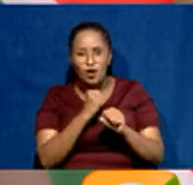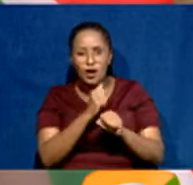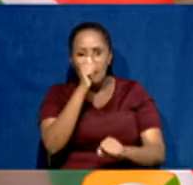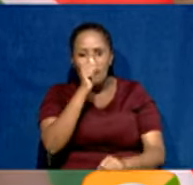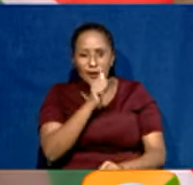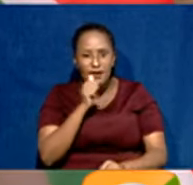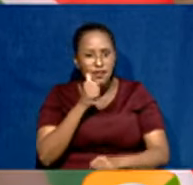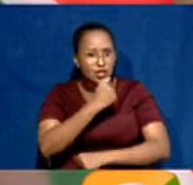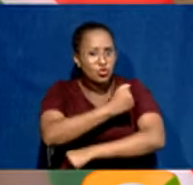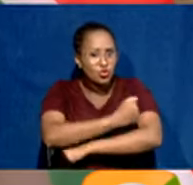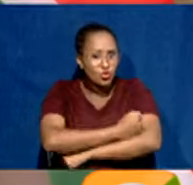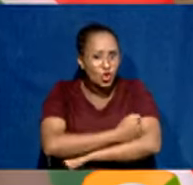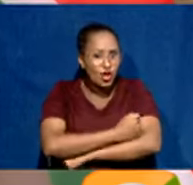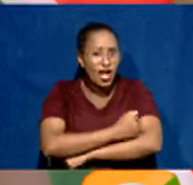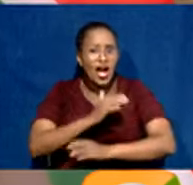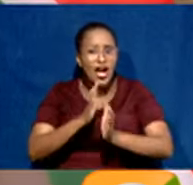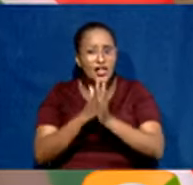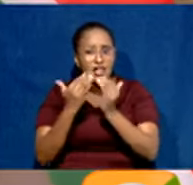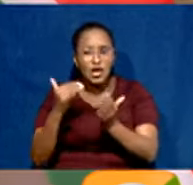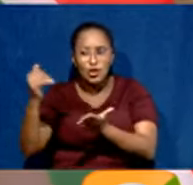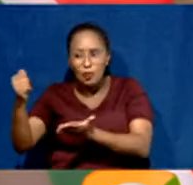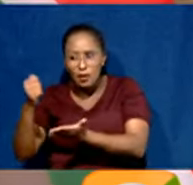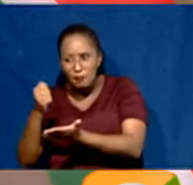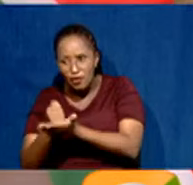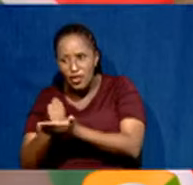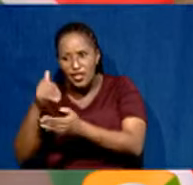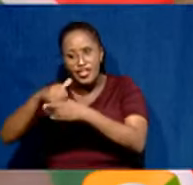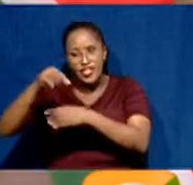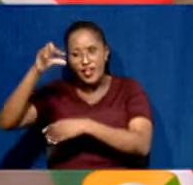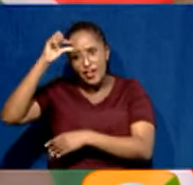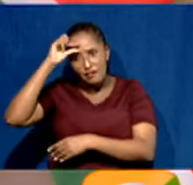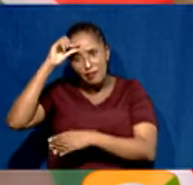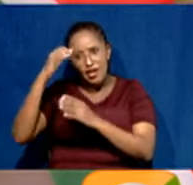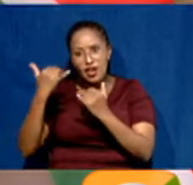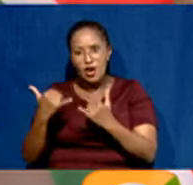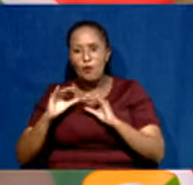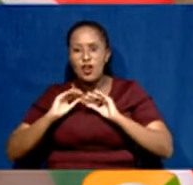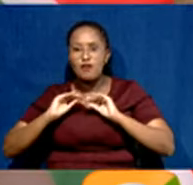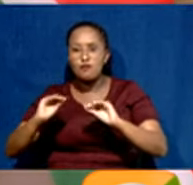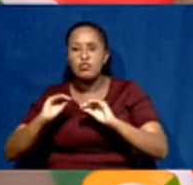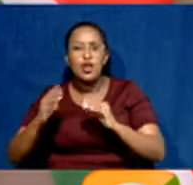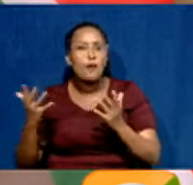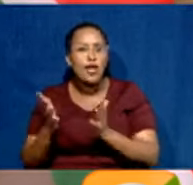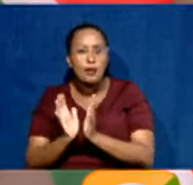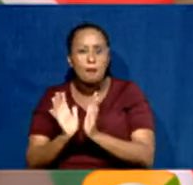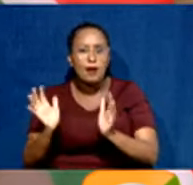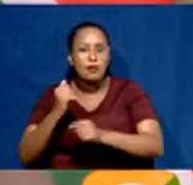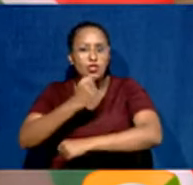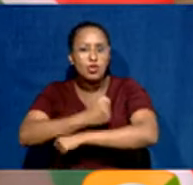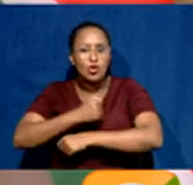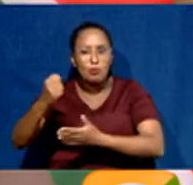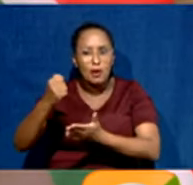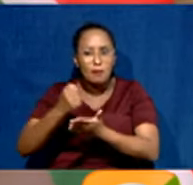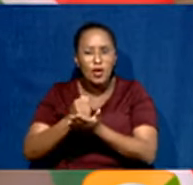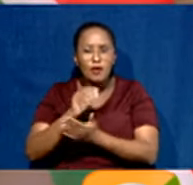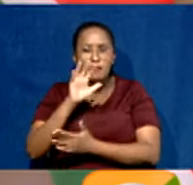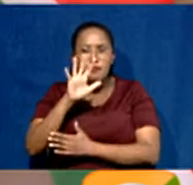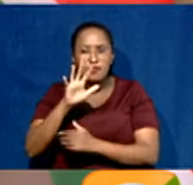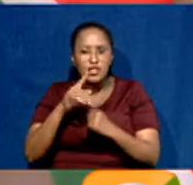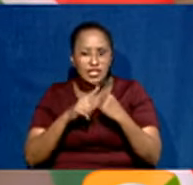schools, who we have hired as government. Now they are teaching in, we have hired 56,000 teachers